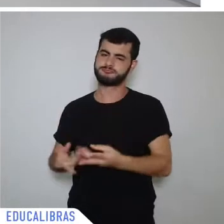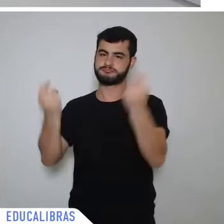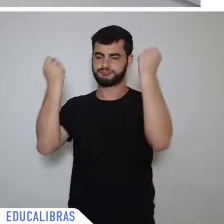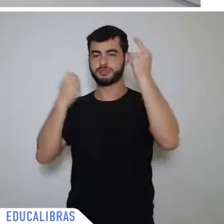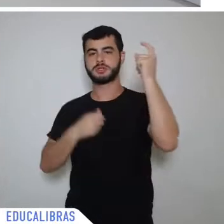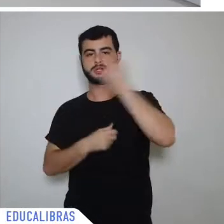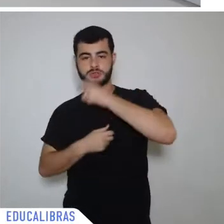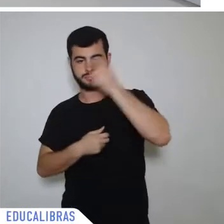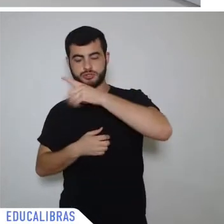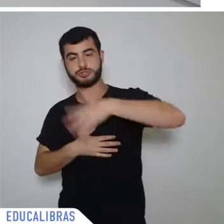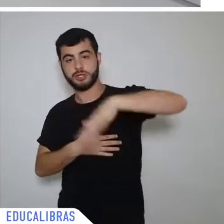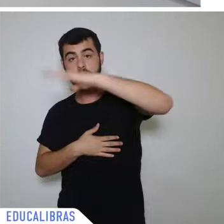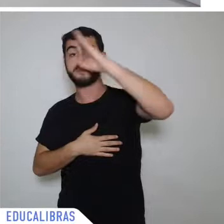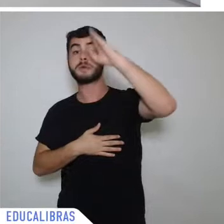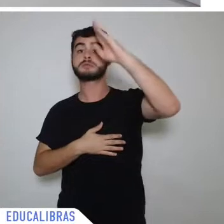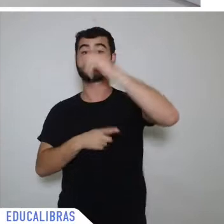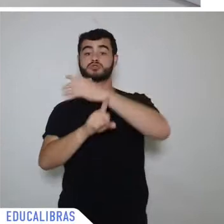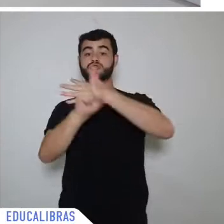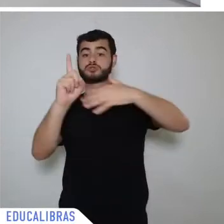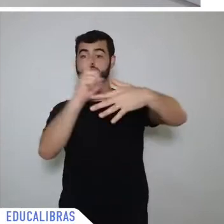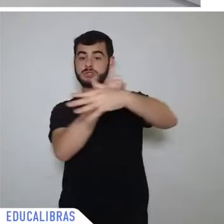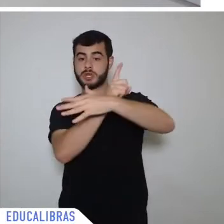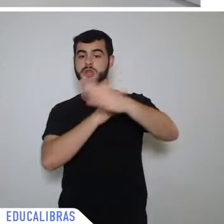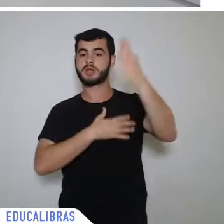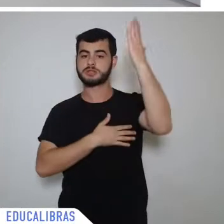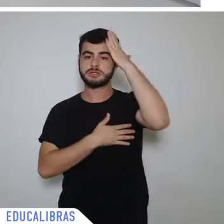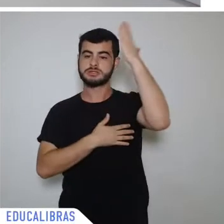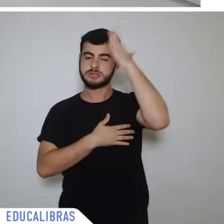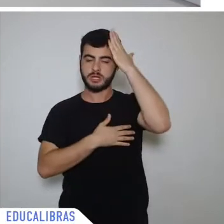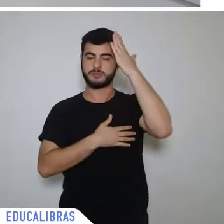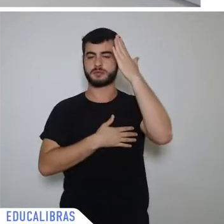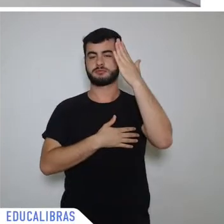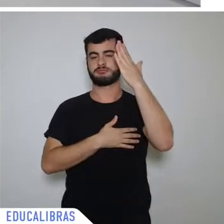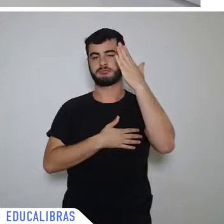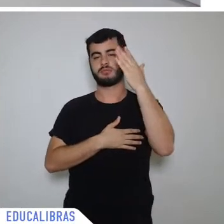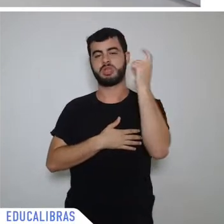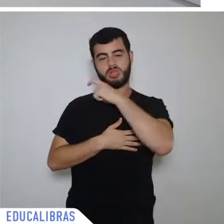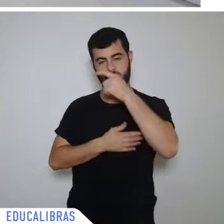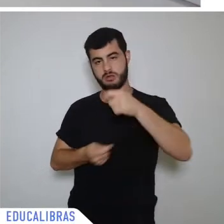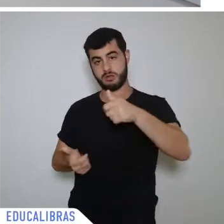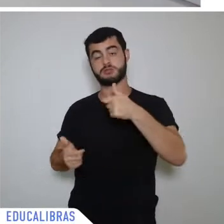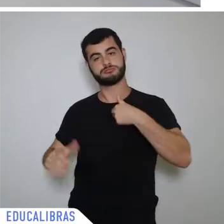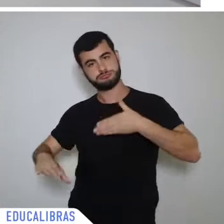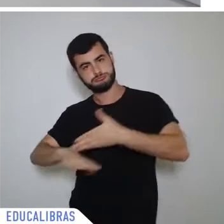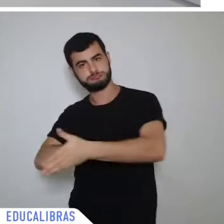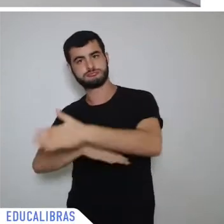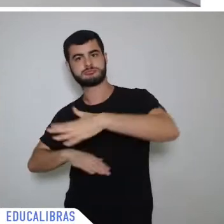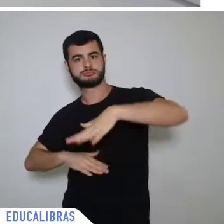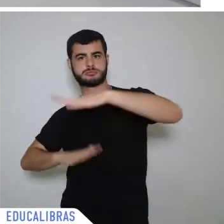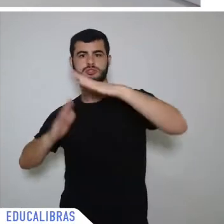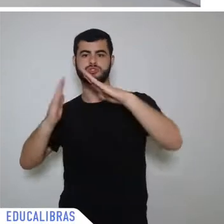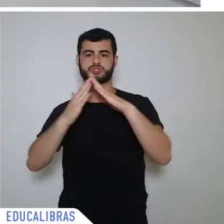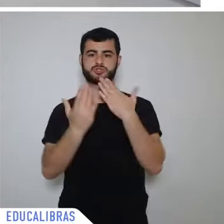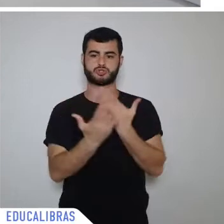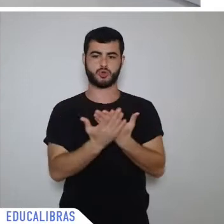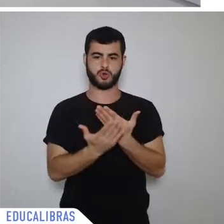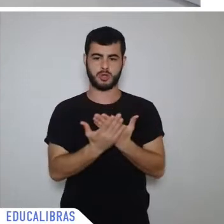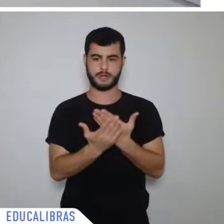that should be fought in all dimensions of society, especially in schools. They